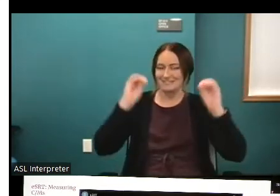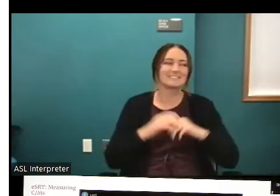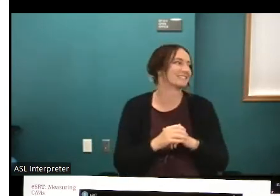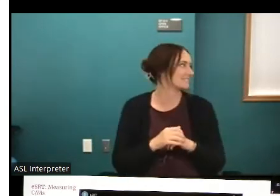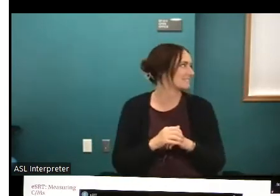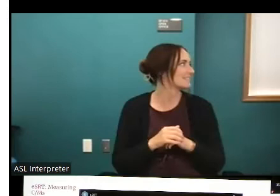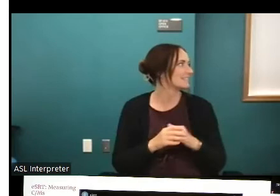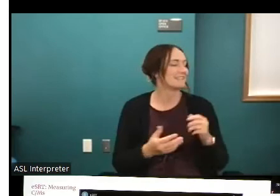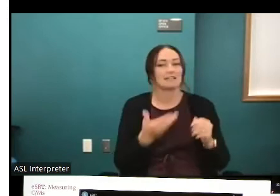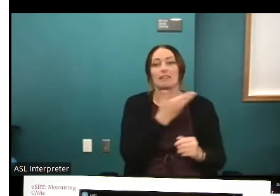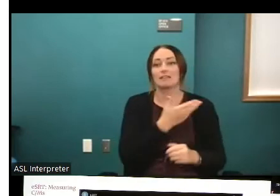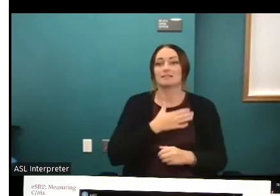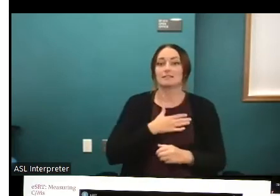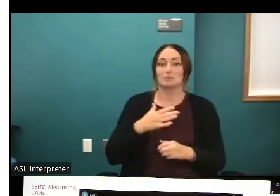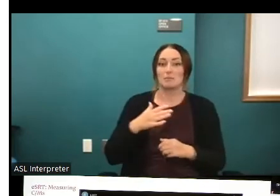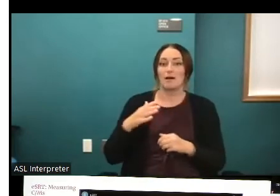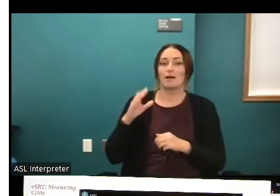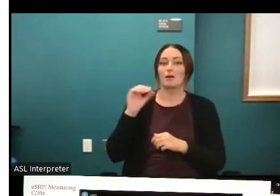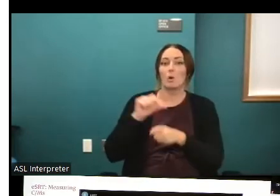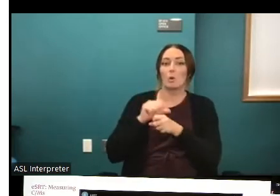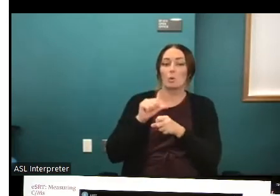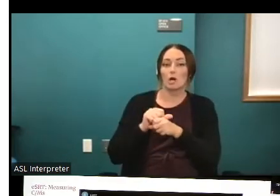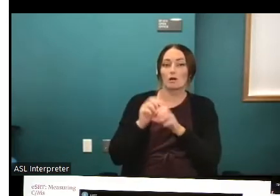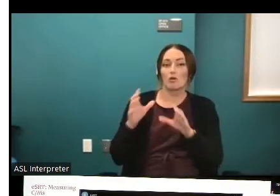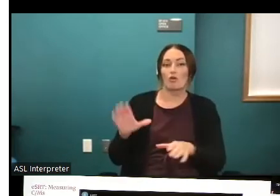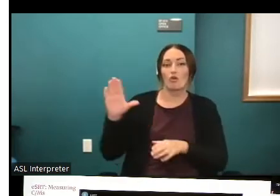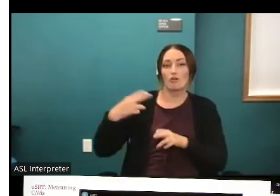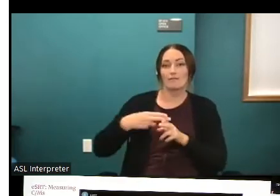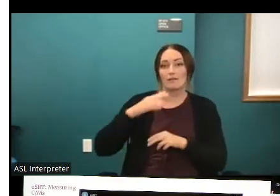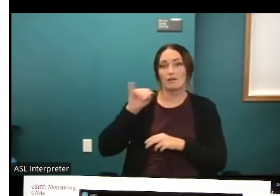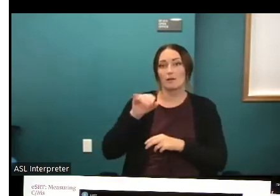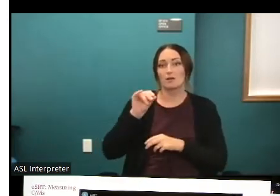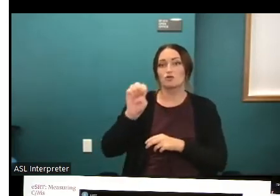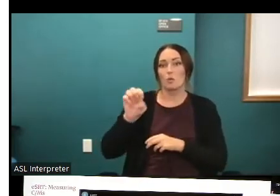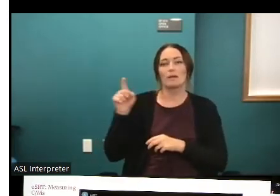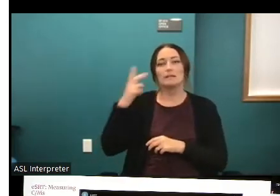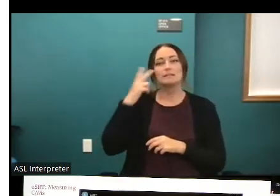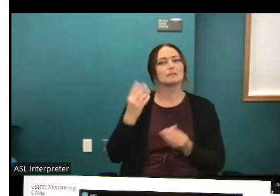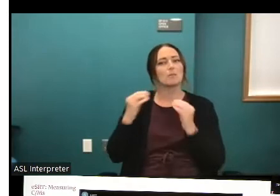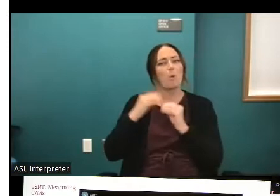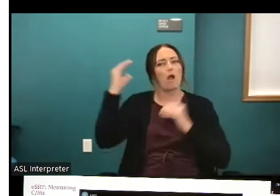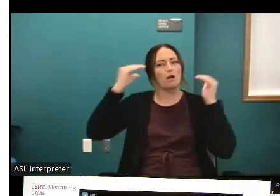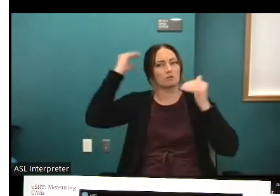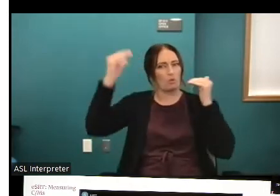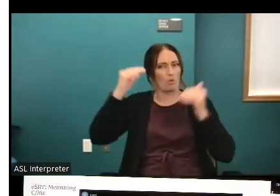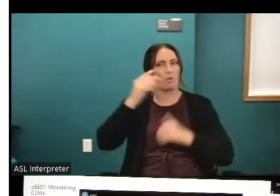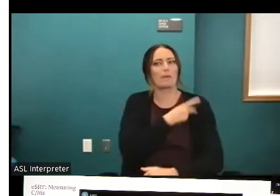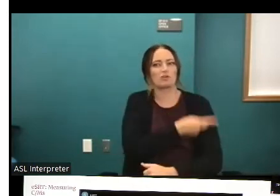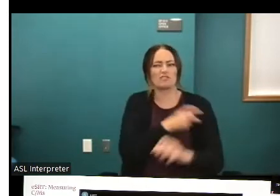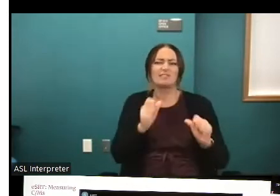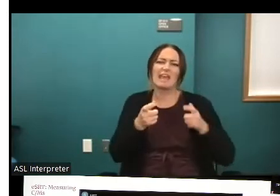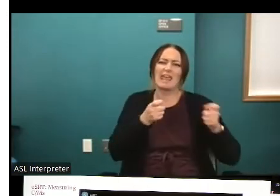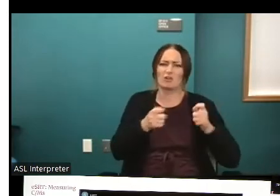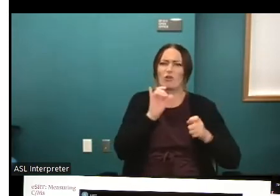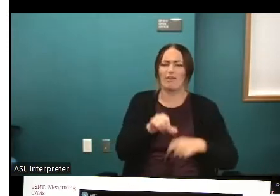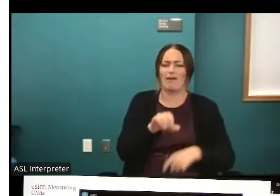This is from my colleague Joe. He sees more adult patients than either Brittany or myself who can tolerate that